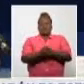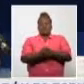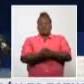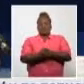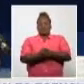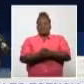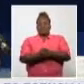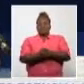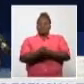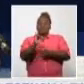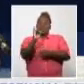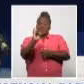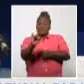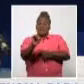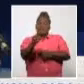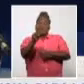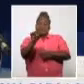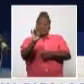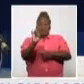97.8%, that is